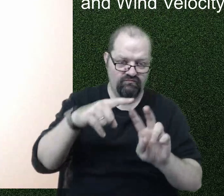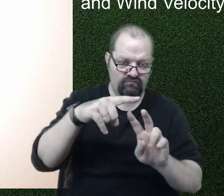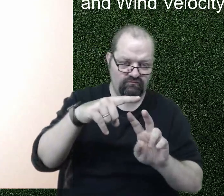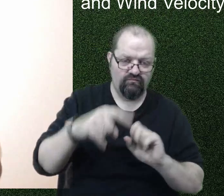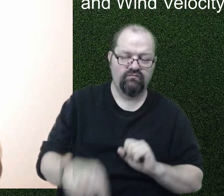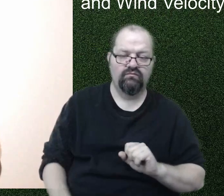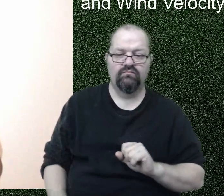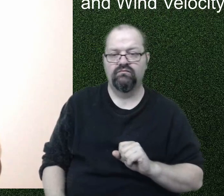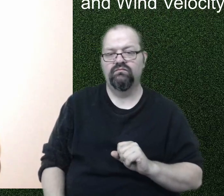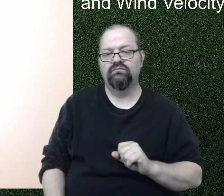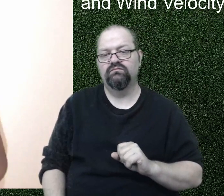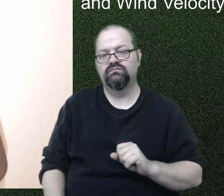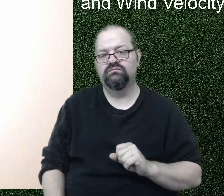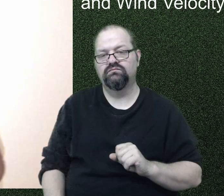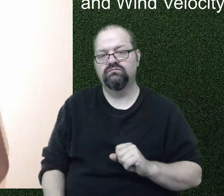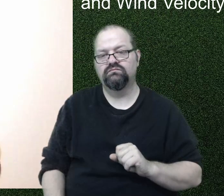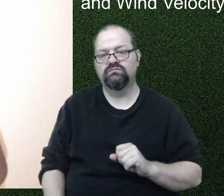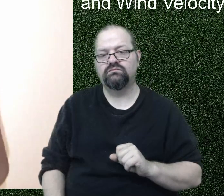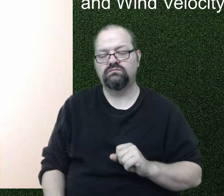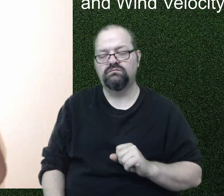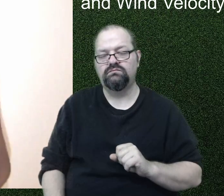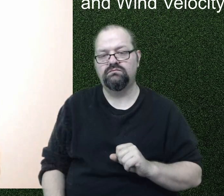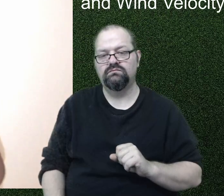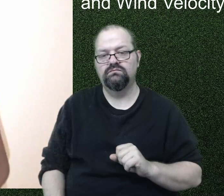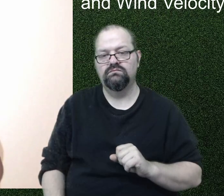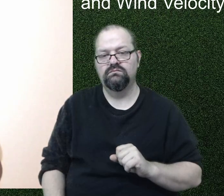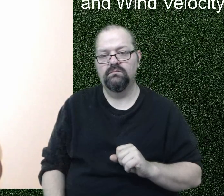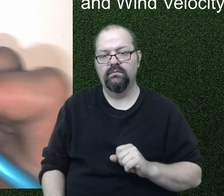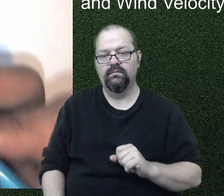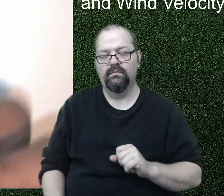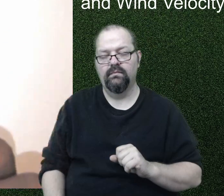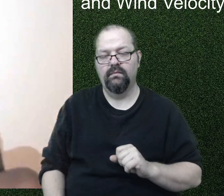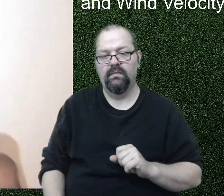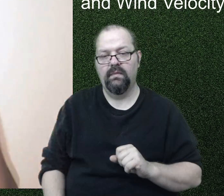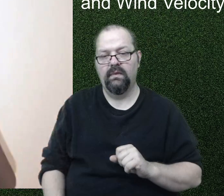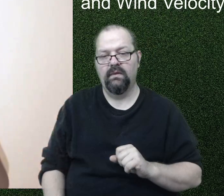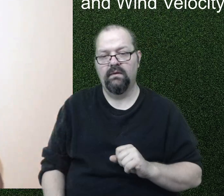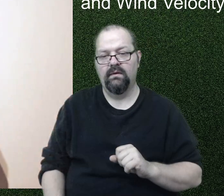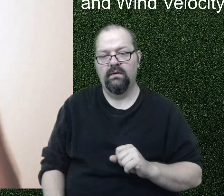So I'm going 45 degrees to the east of north. I'm on a line like this.